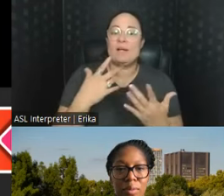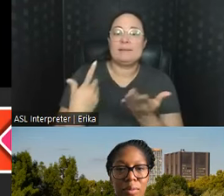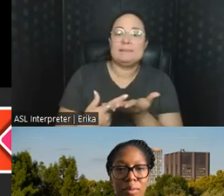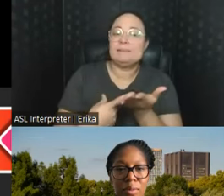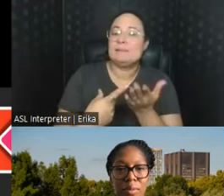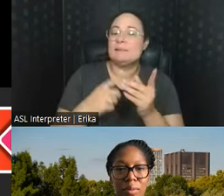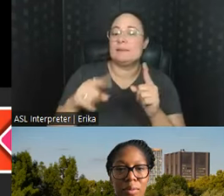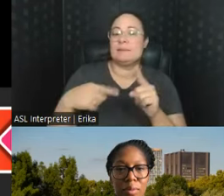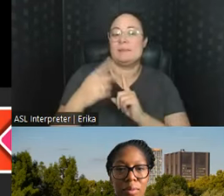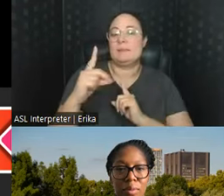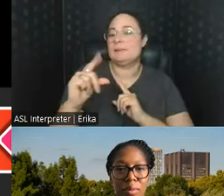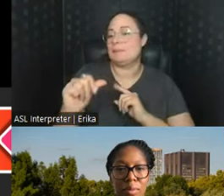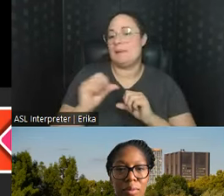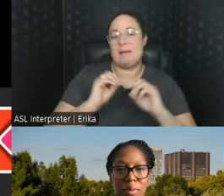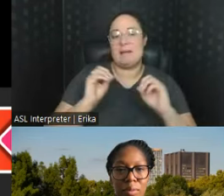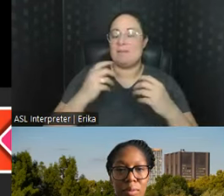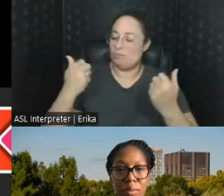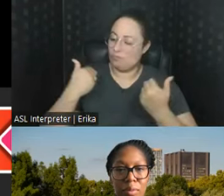disability at all.